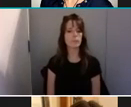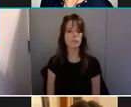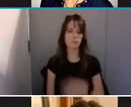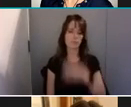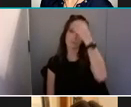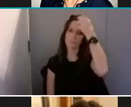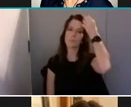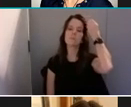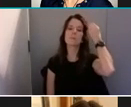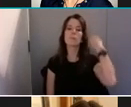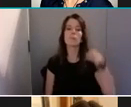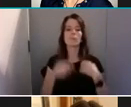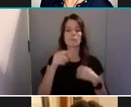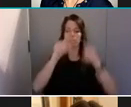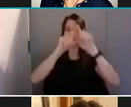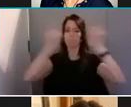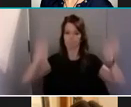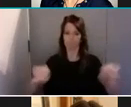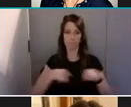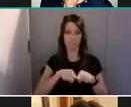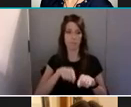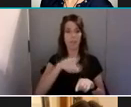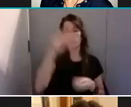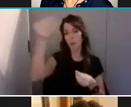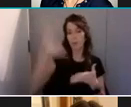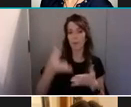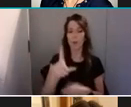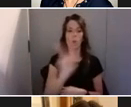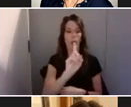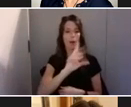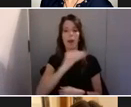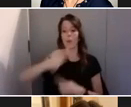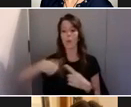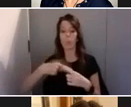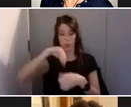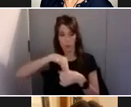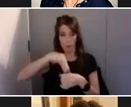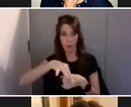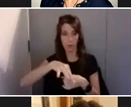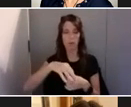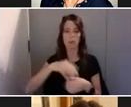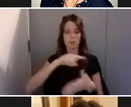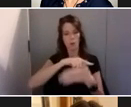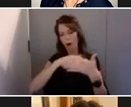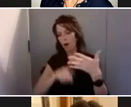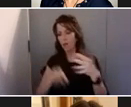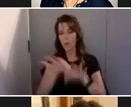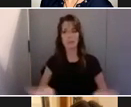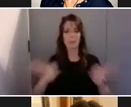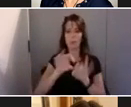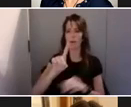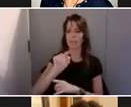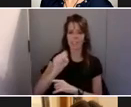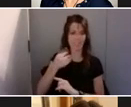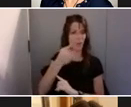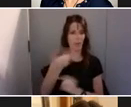So here's my dashboard. It's going to tell me where and when to vote. So it gives me all of those important dates again that we